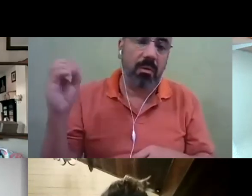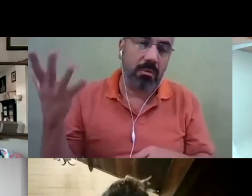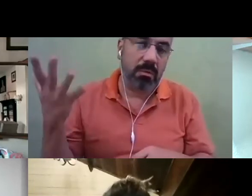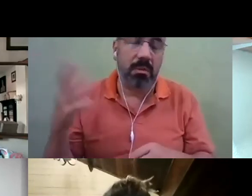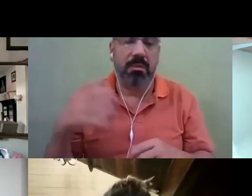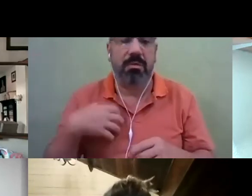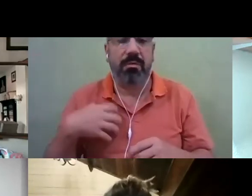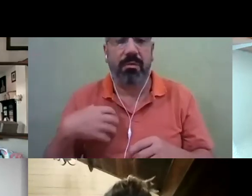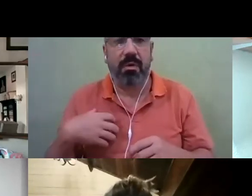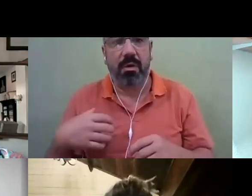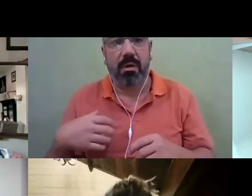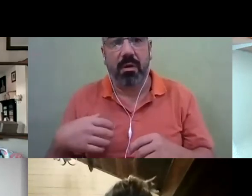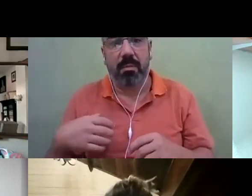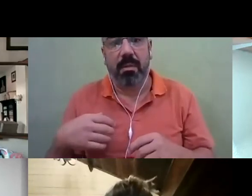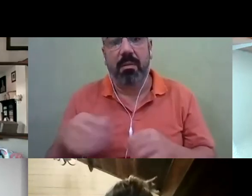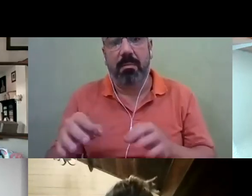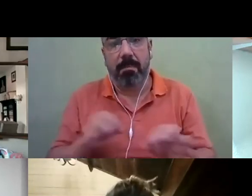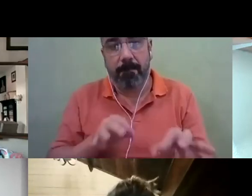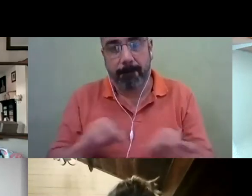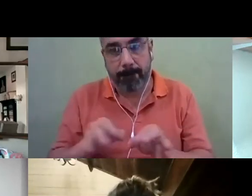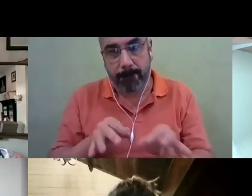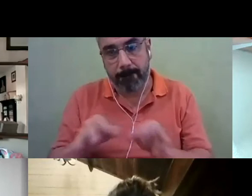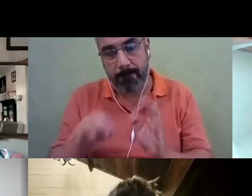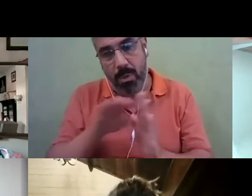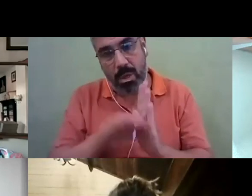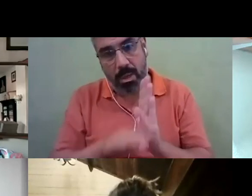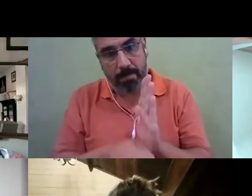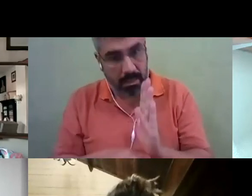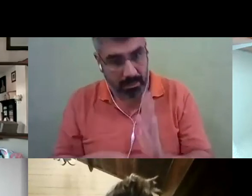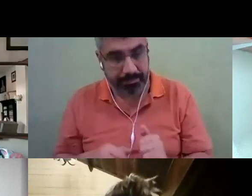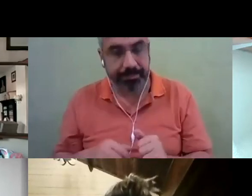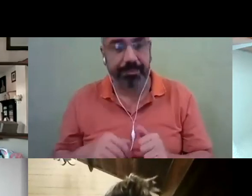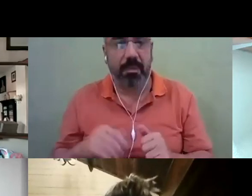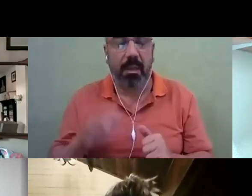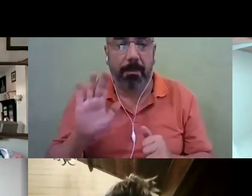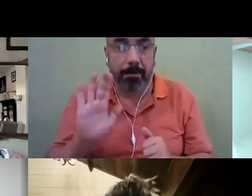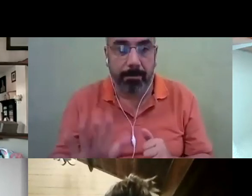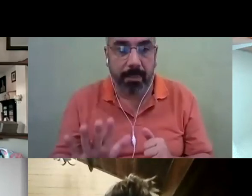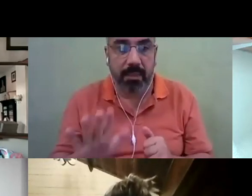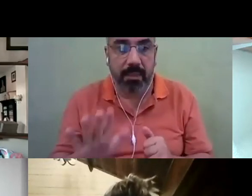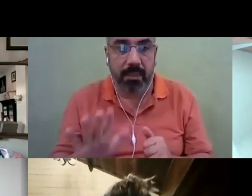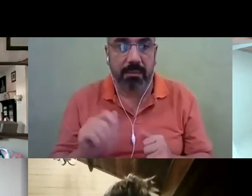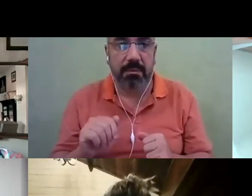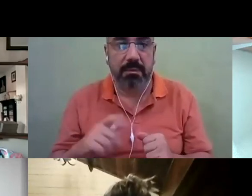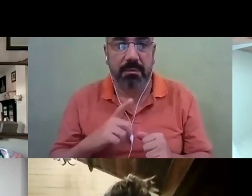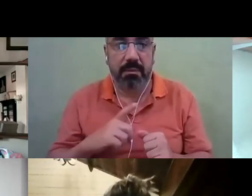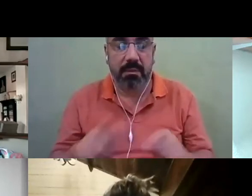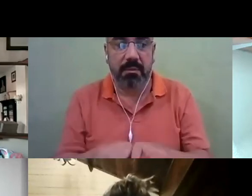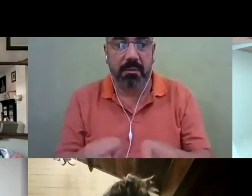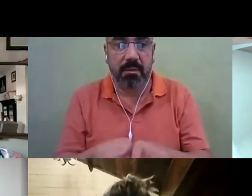have a whole program for how the world should be run, right? And it's called socialism, right? And around